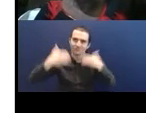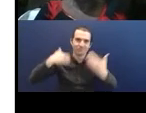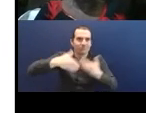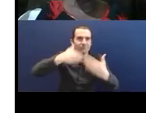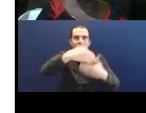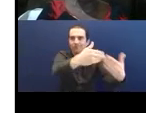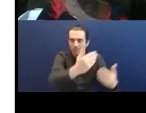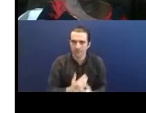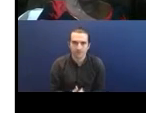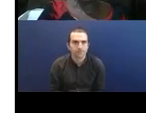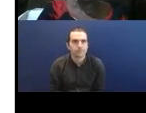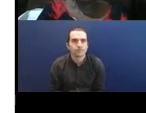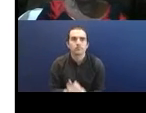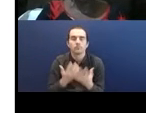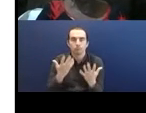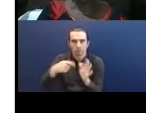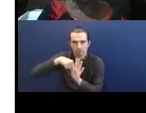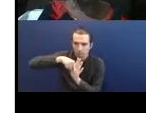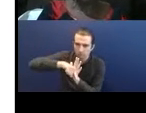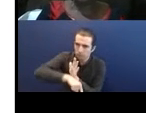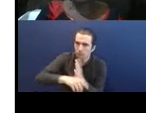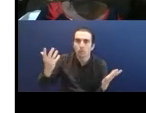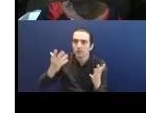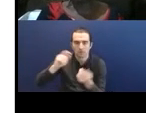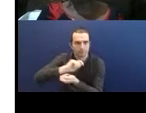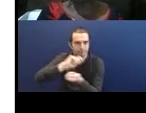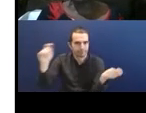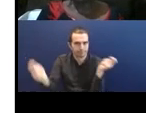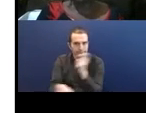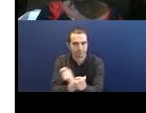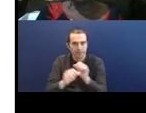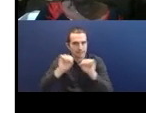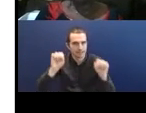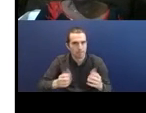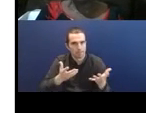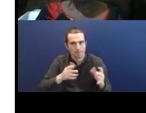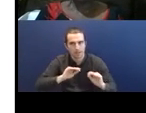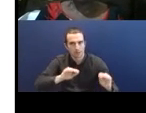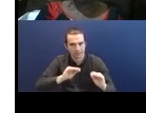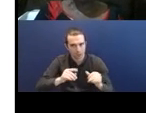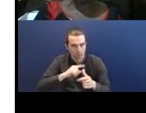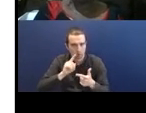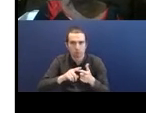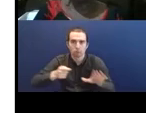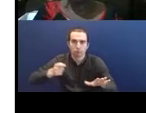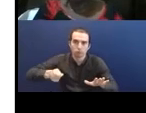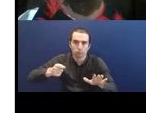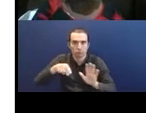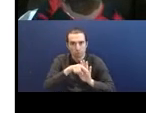This is according to the general comments number 4 of the UNCRPD Committee 2016. Thank